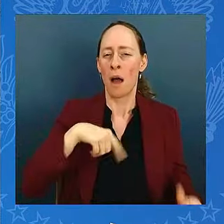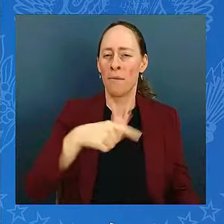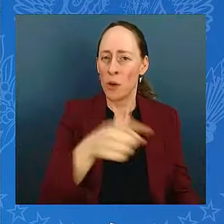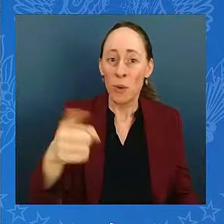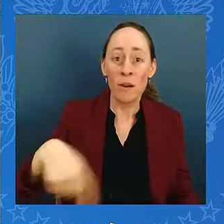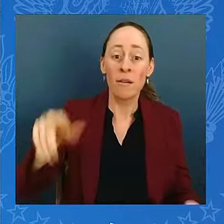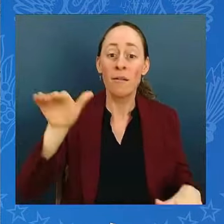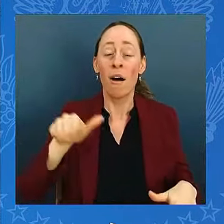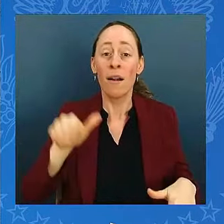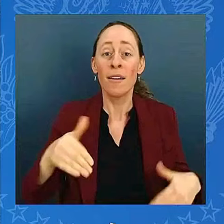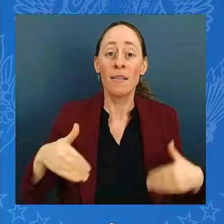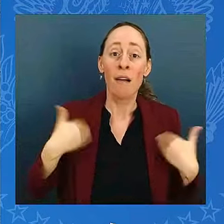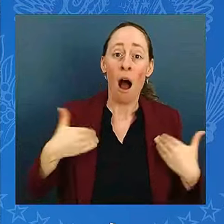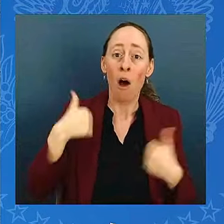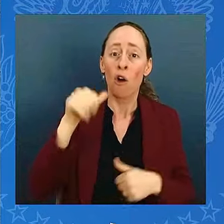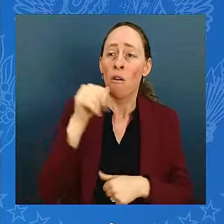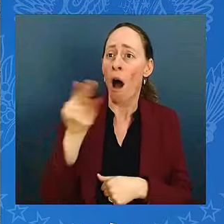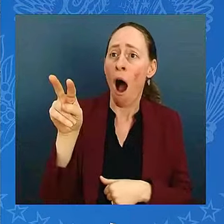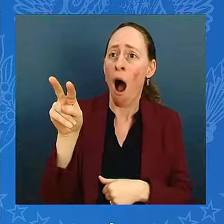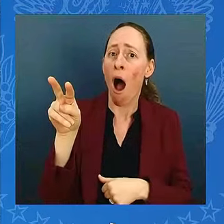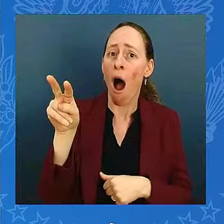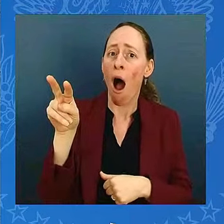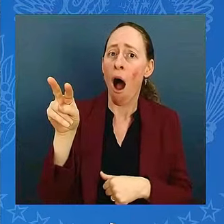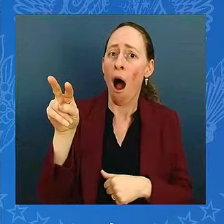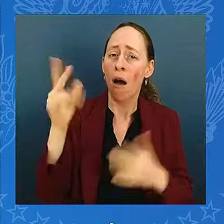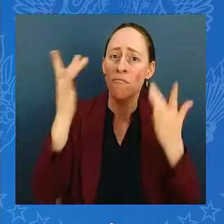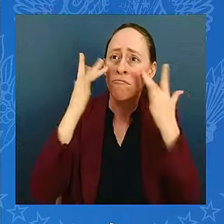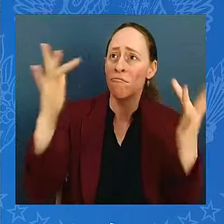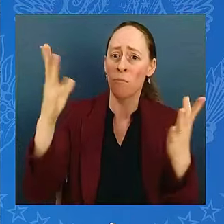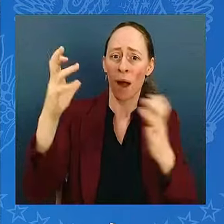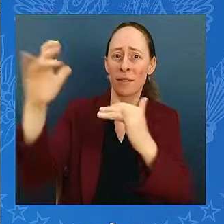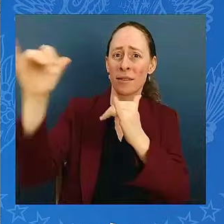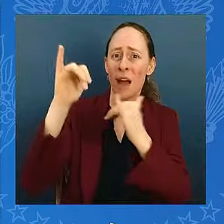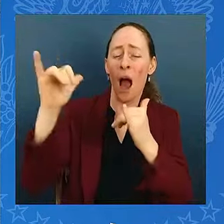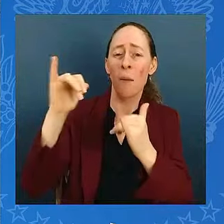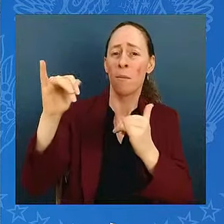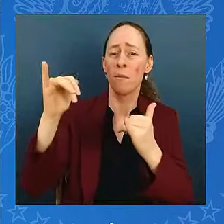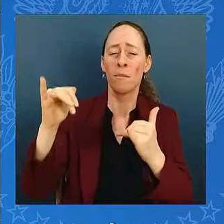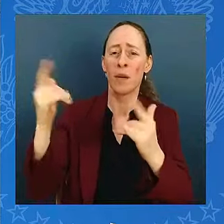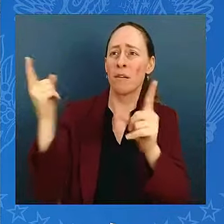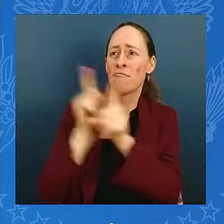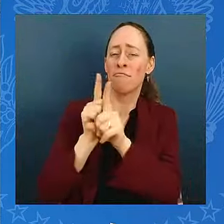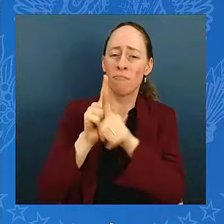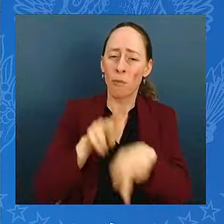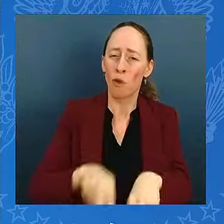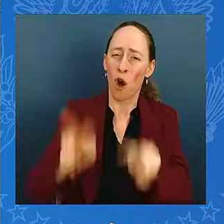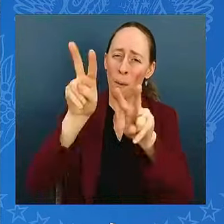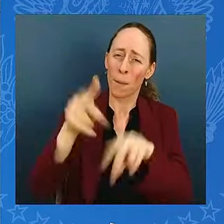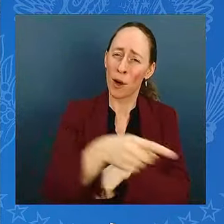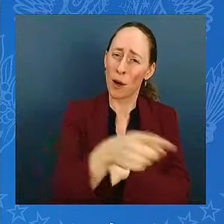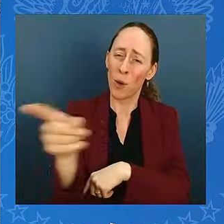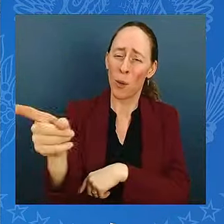your hand. It's amazing. And congratulations to the Bats of Gotham. Do you like being called the Bats of Gotham?